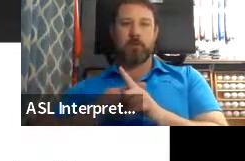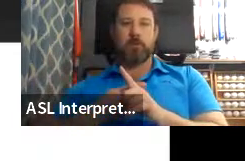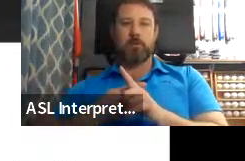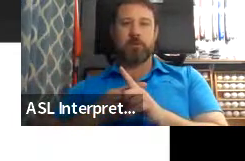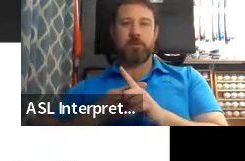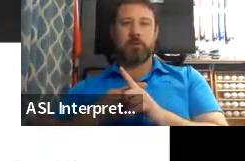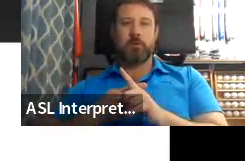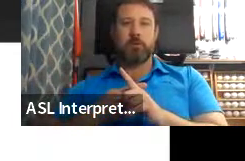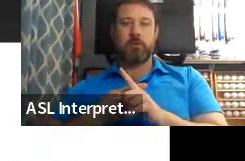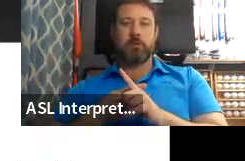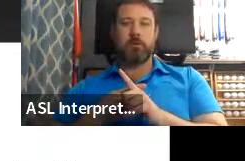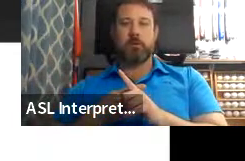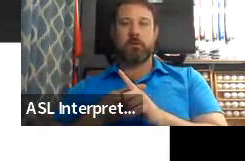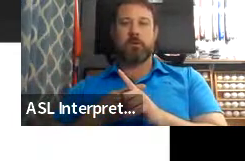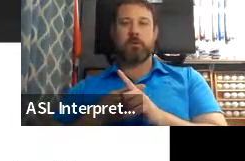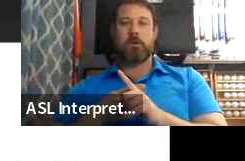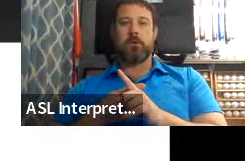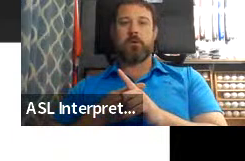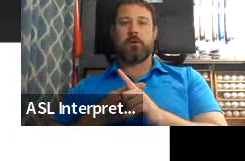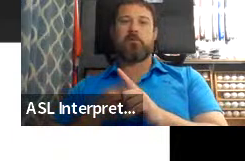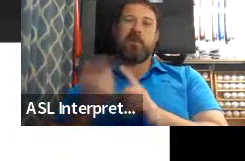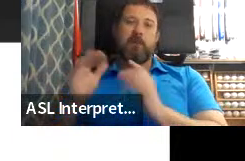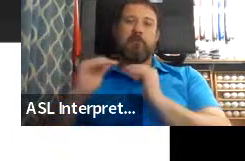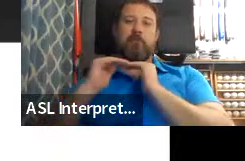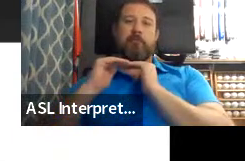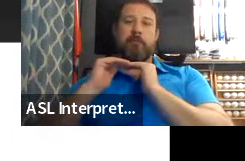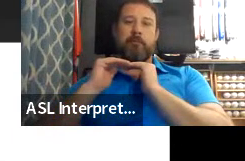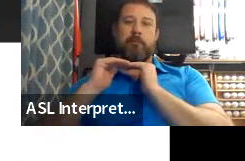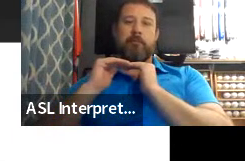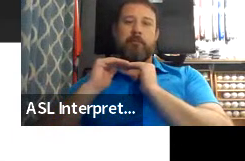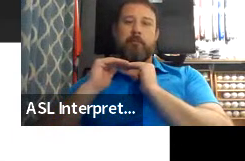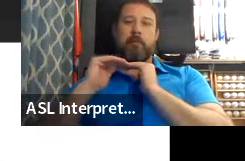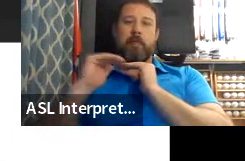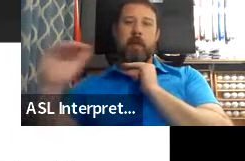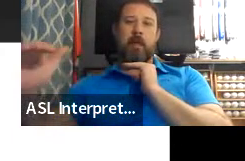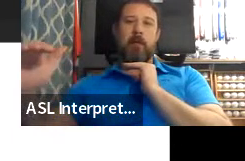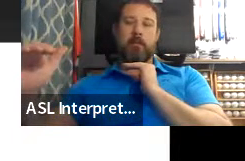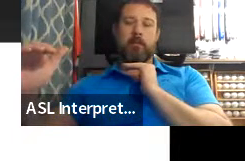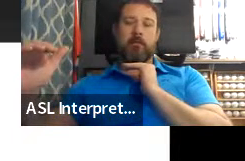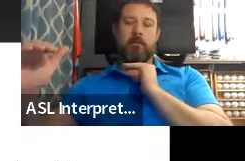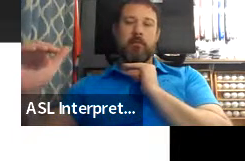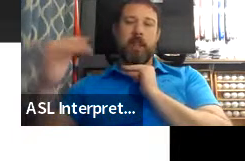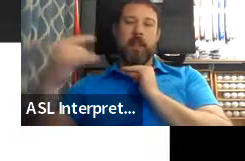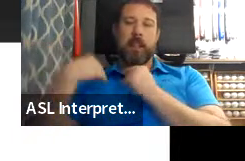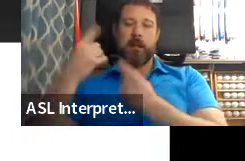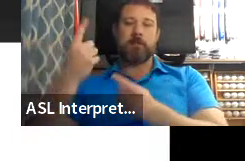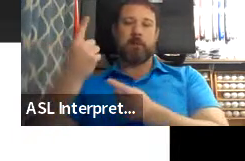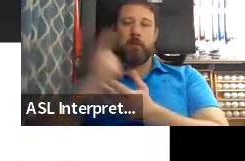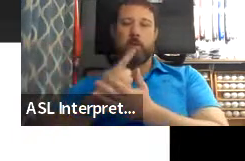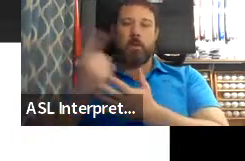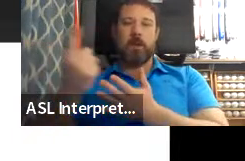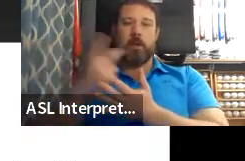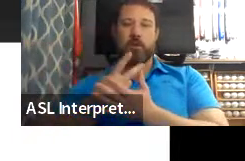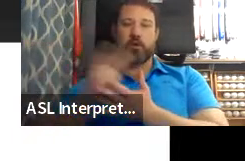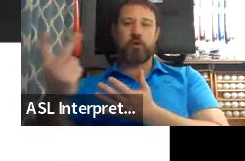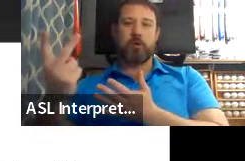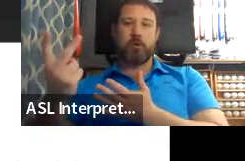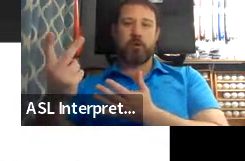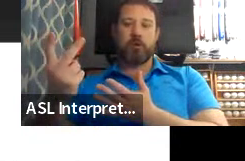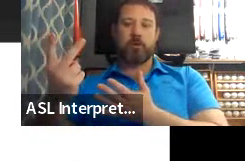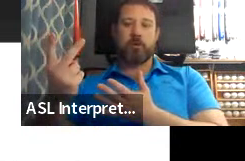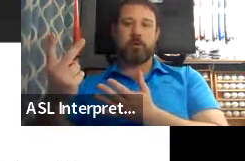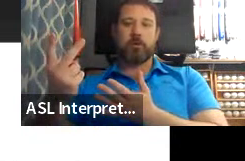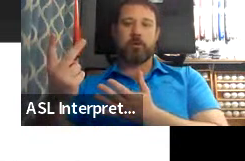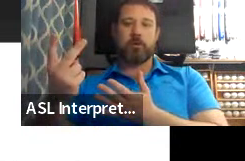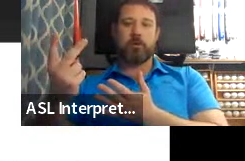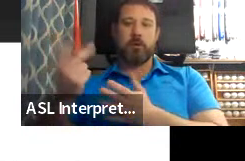reports, although things have flattened out in the last, I'd say, week or two. Still